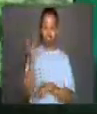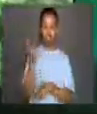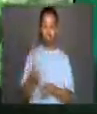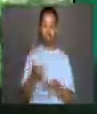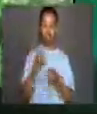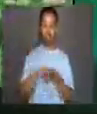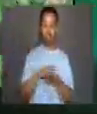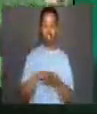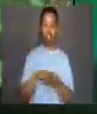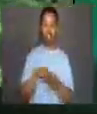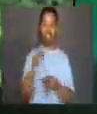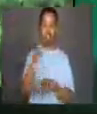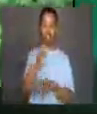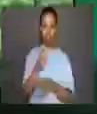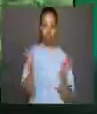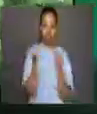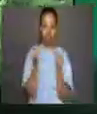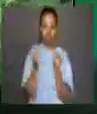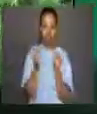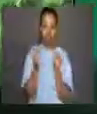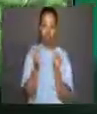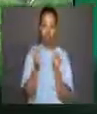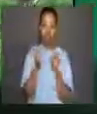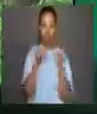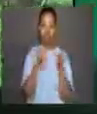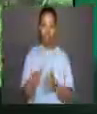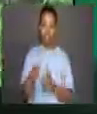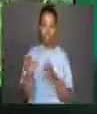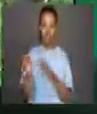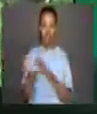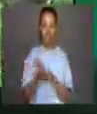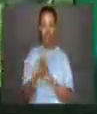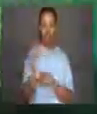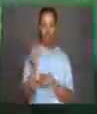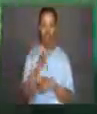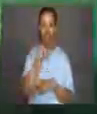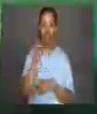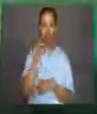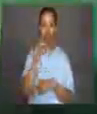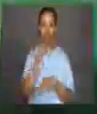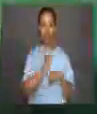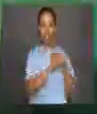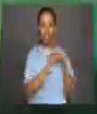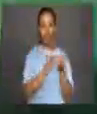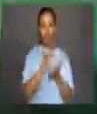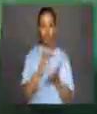protected from freezing temperatures and drying out.